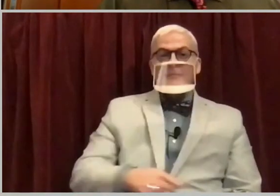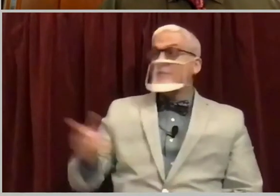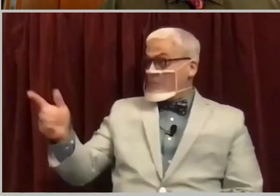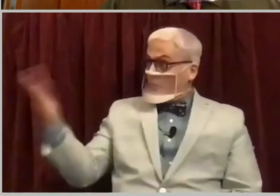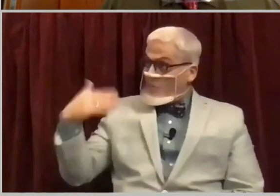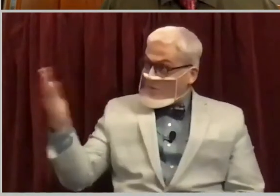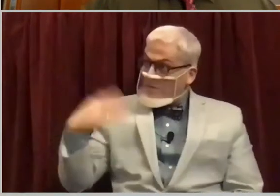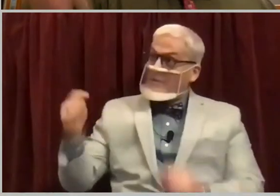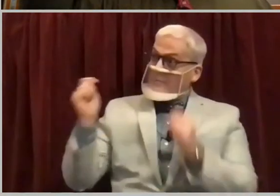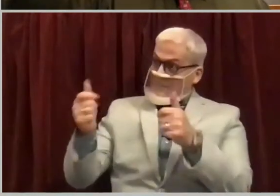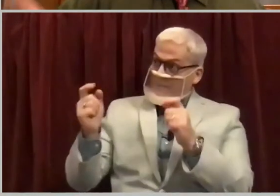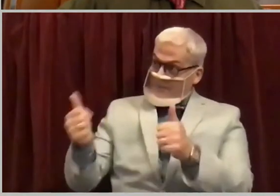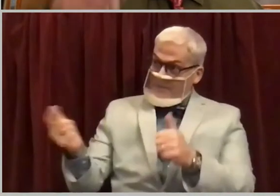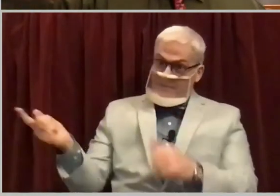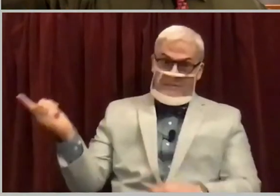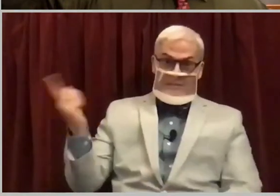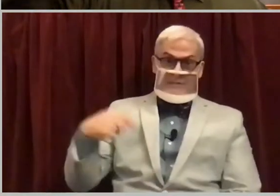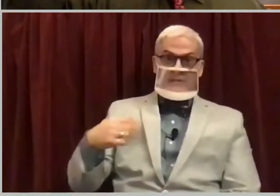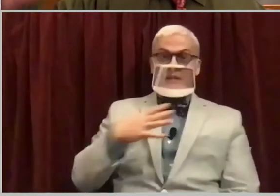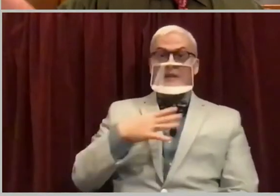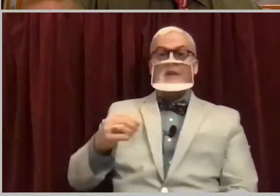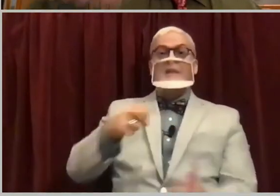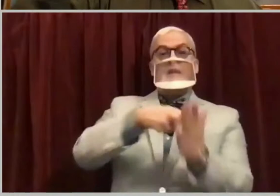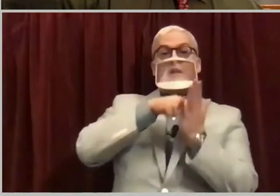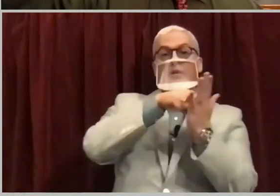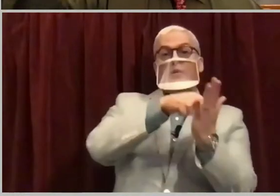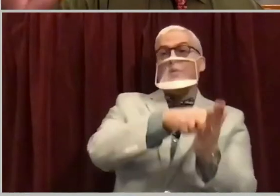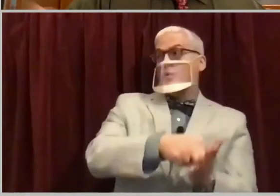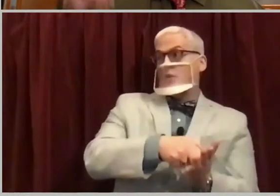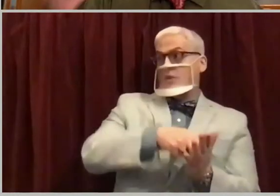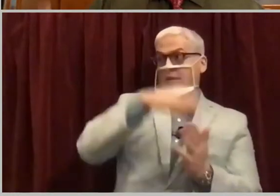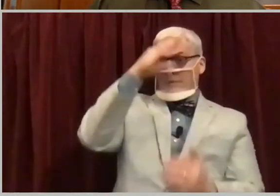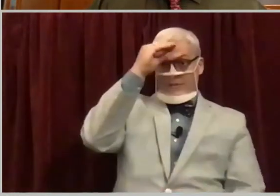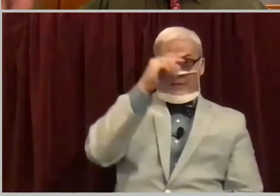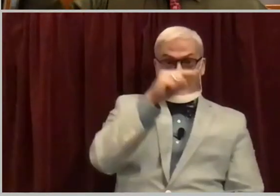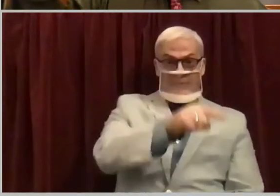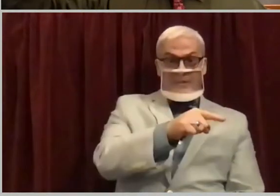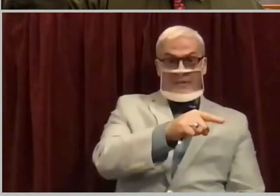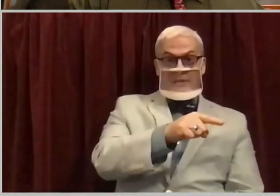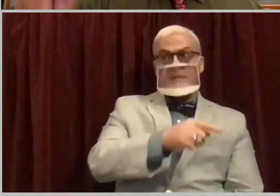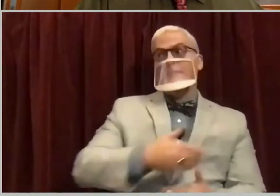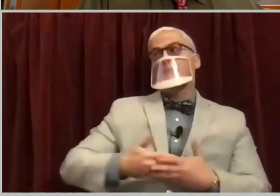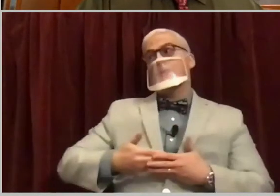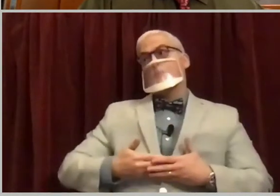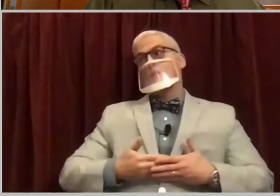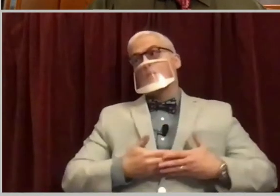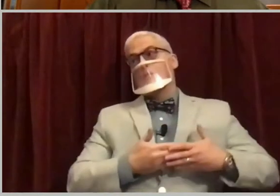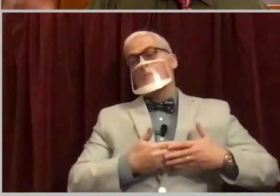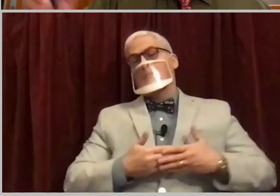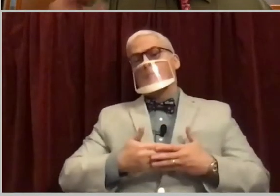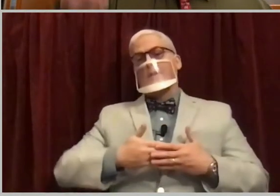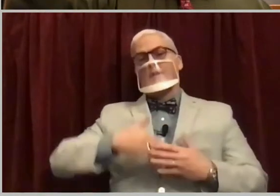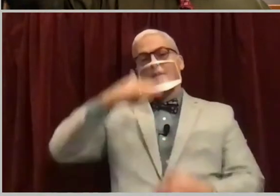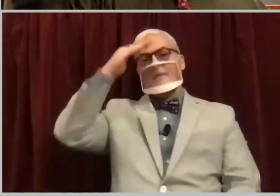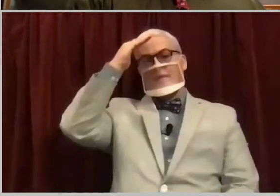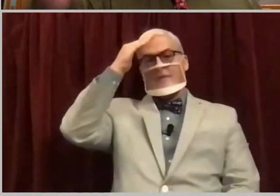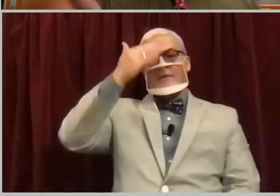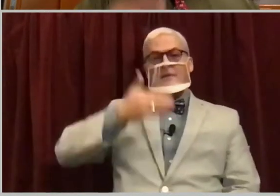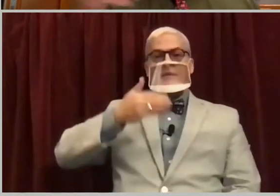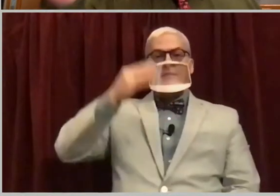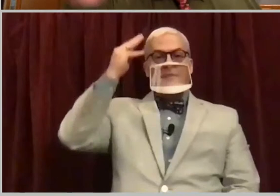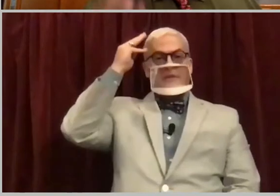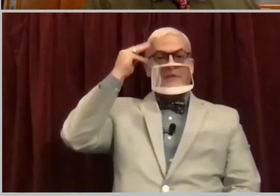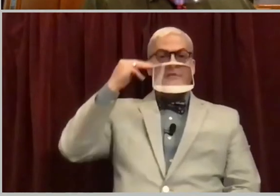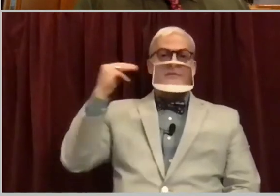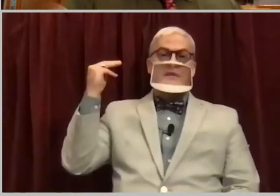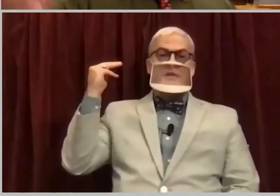angels sing. Haste, haste to bring him, the